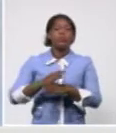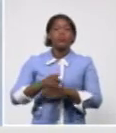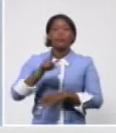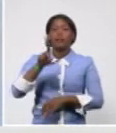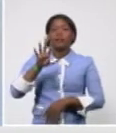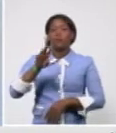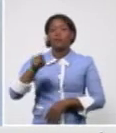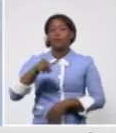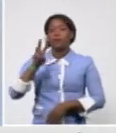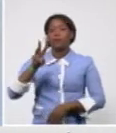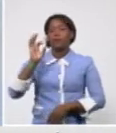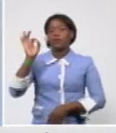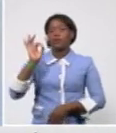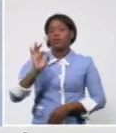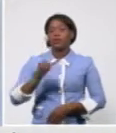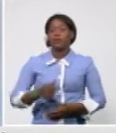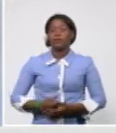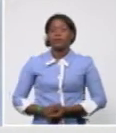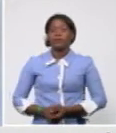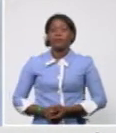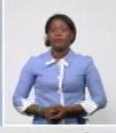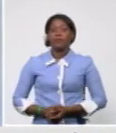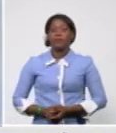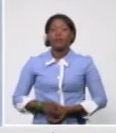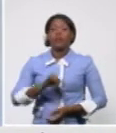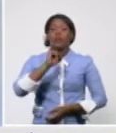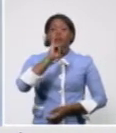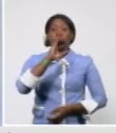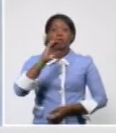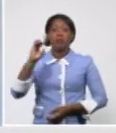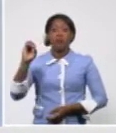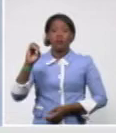14.3%, are active hospitalized cases.